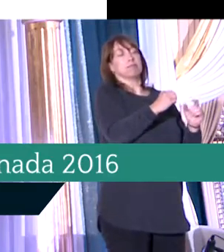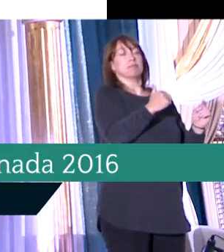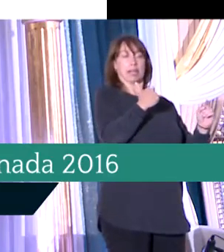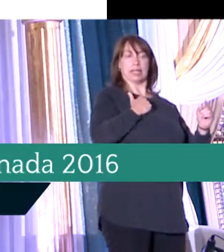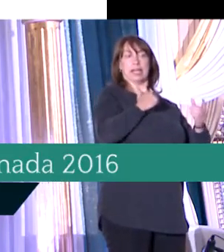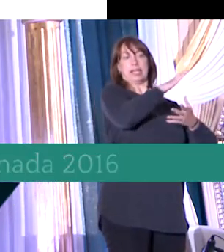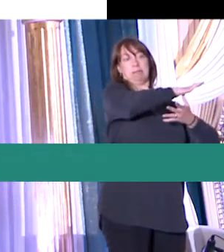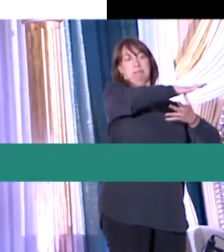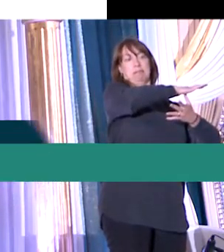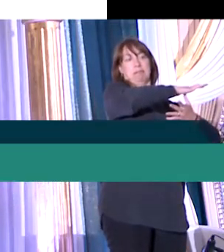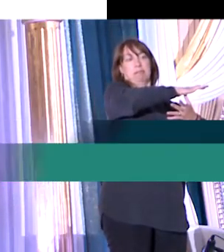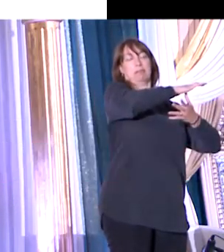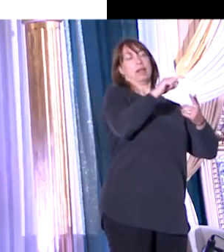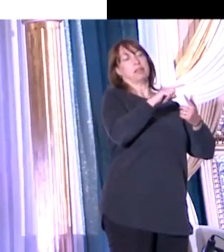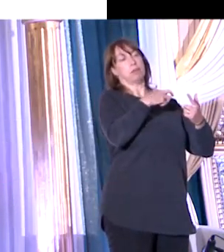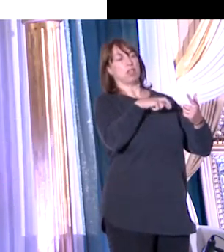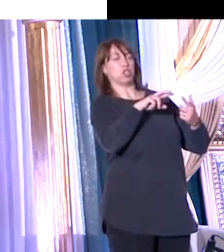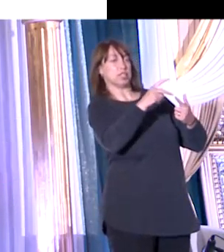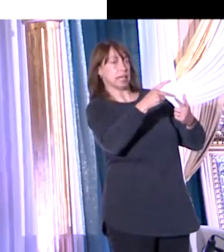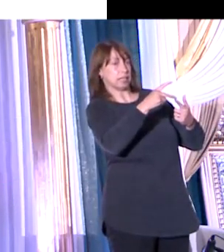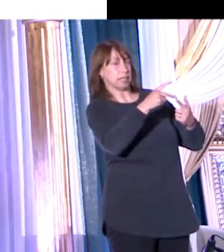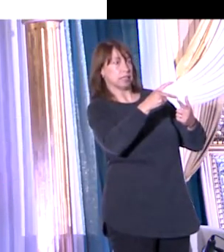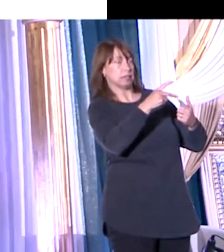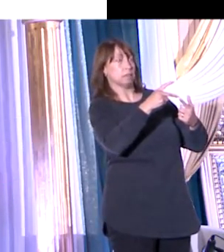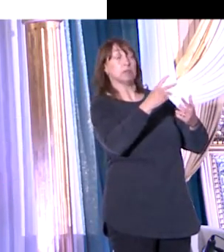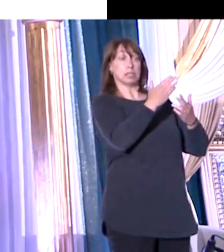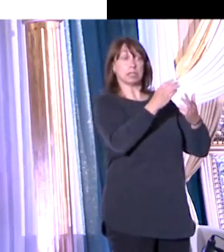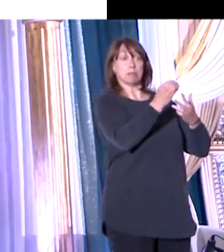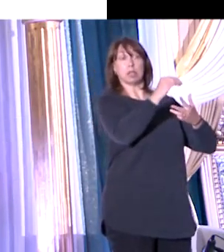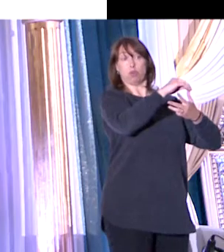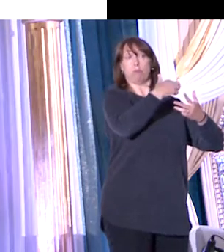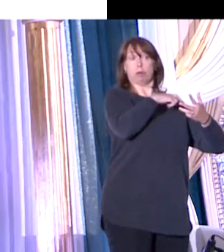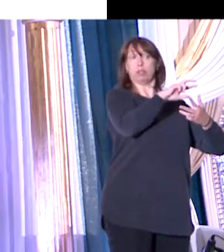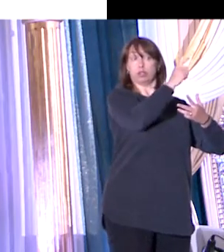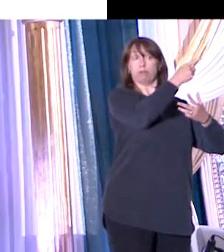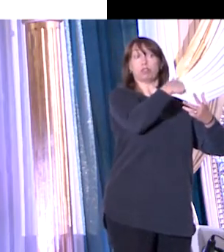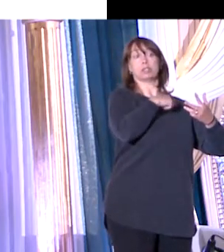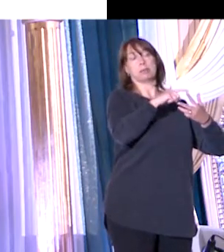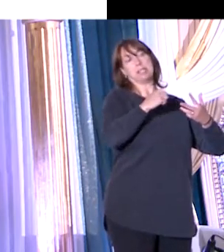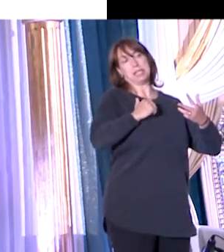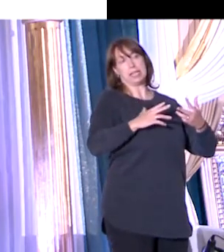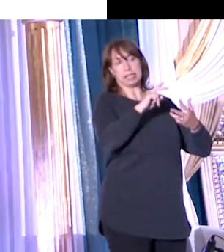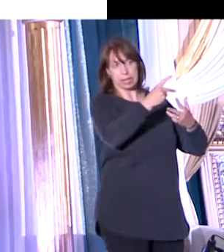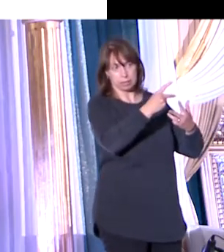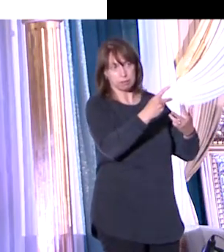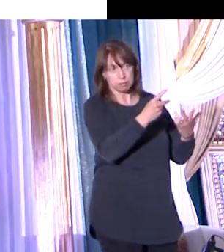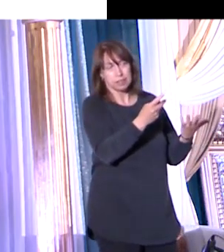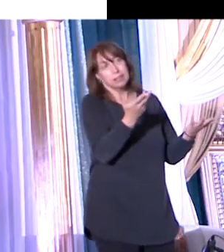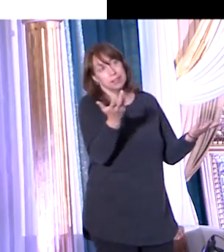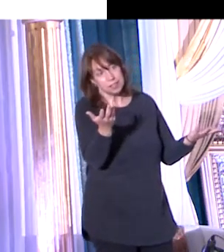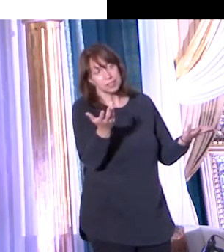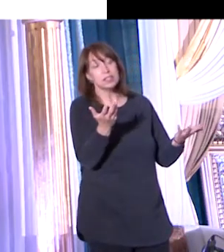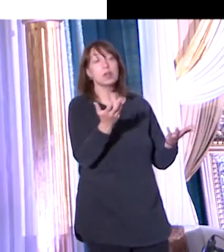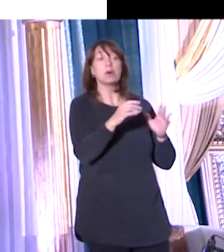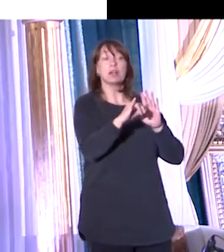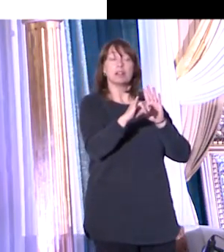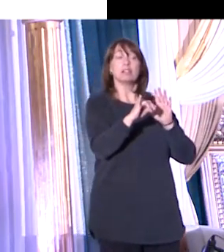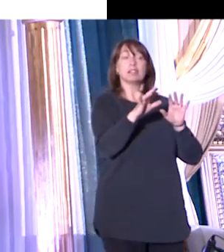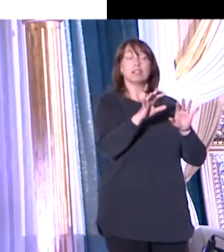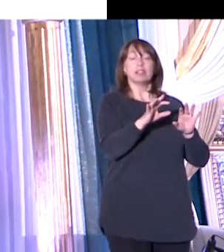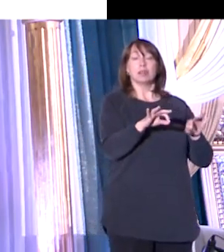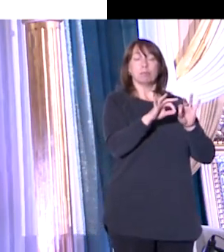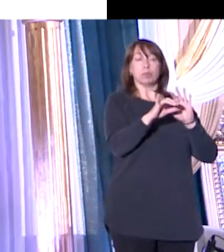that both are equally important. So it does underscore the notion of multiple identities and that Muslims